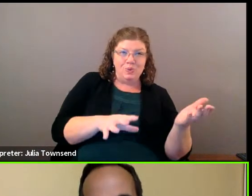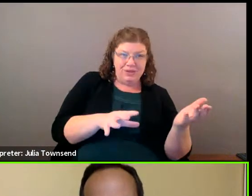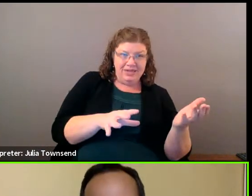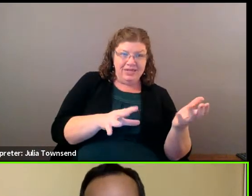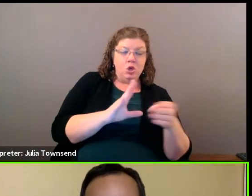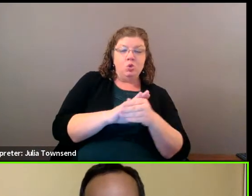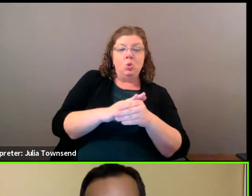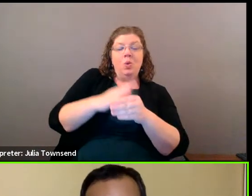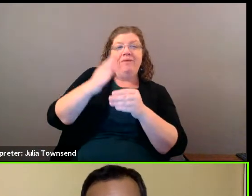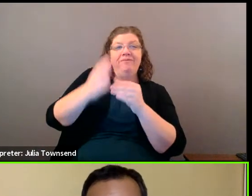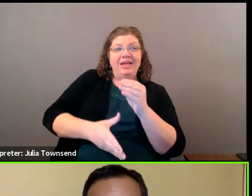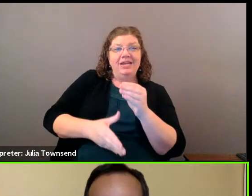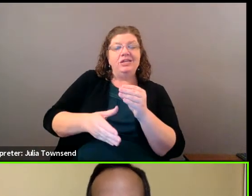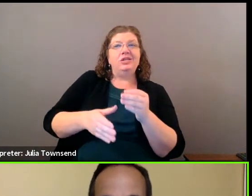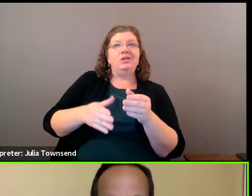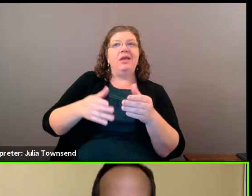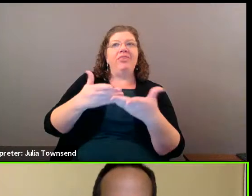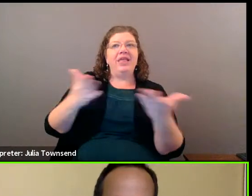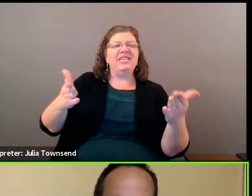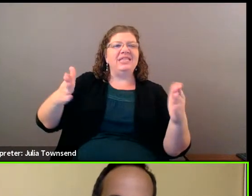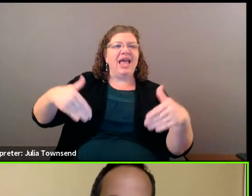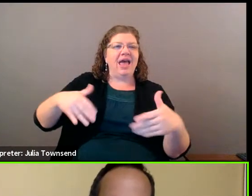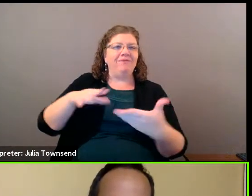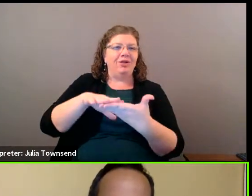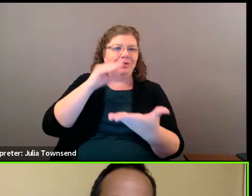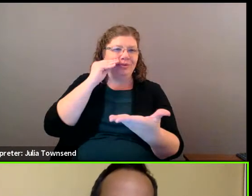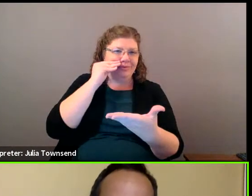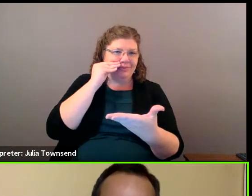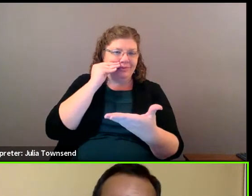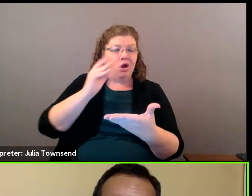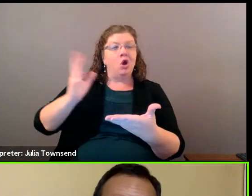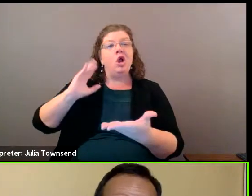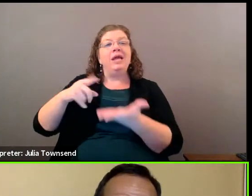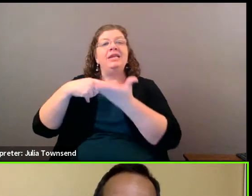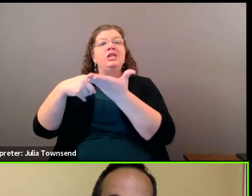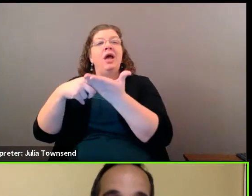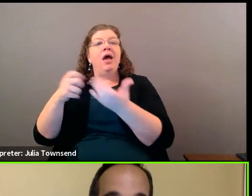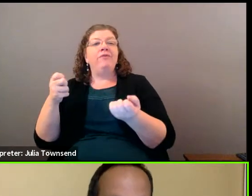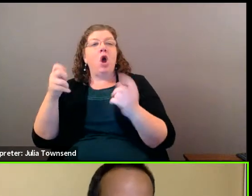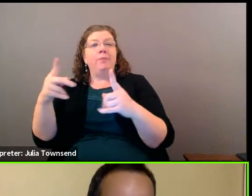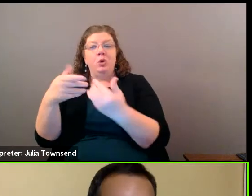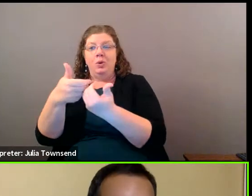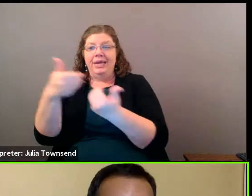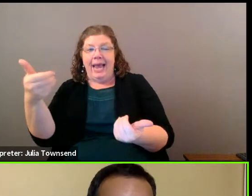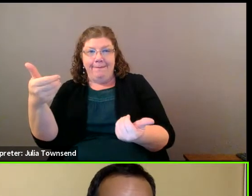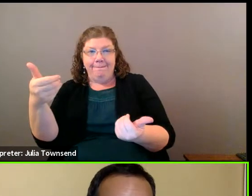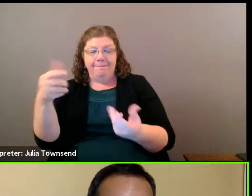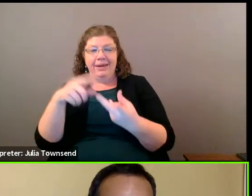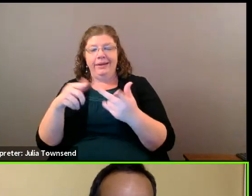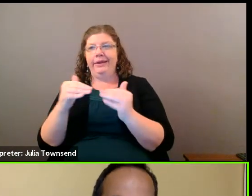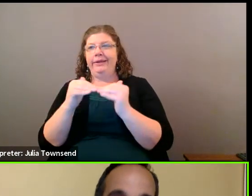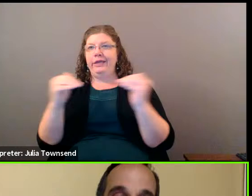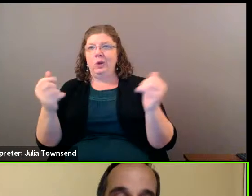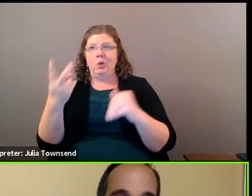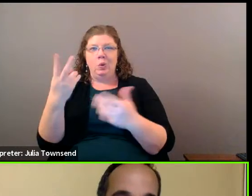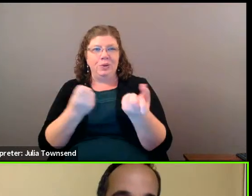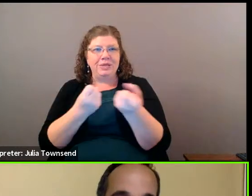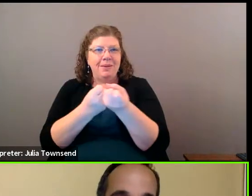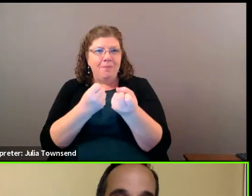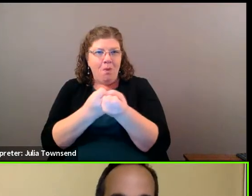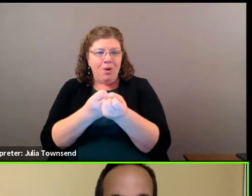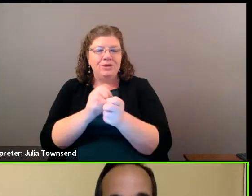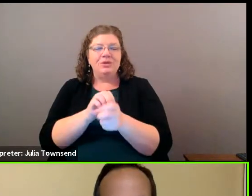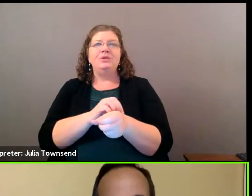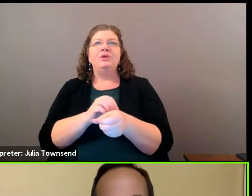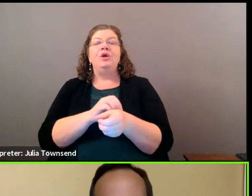finish unfinished learning. Earlier, there was discussion of opportunity gap and tier 2 supports. Those